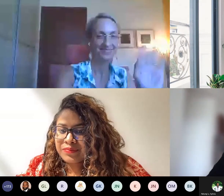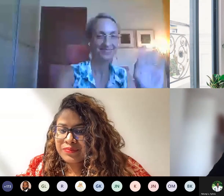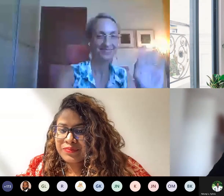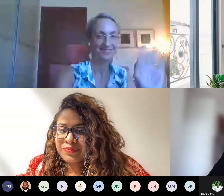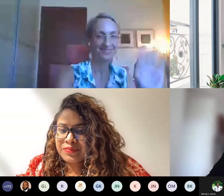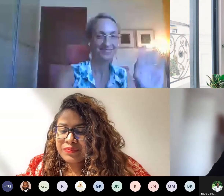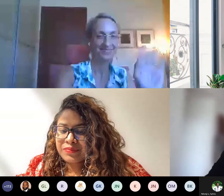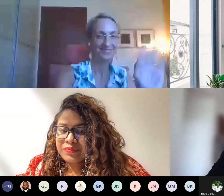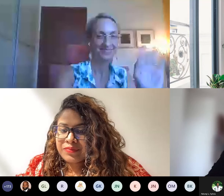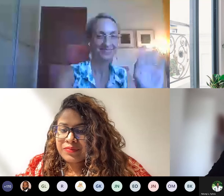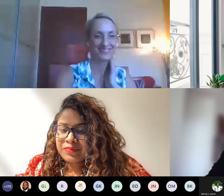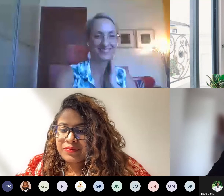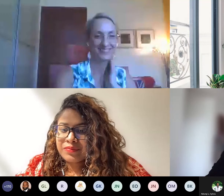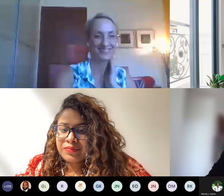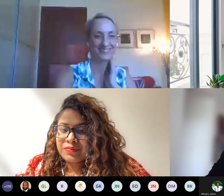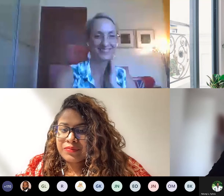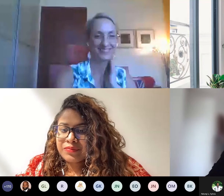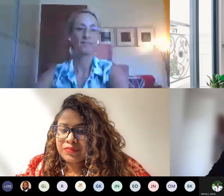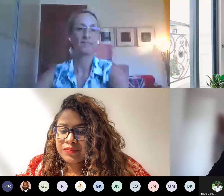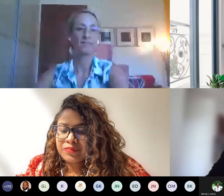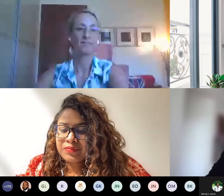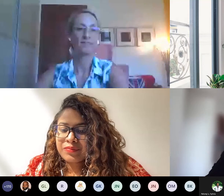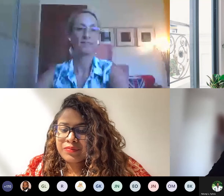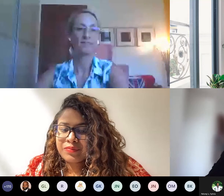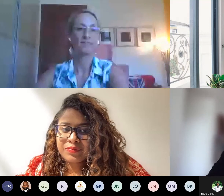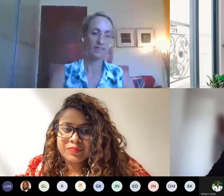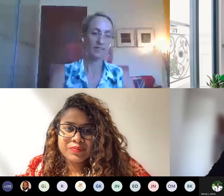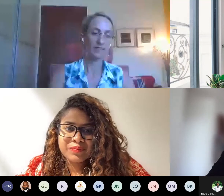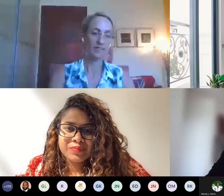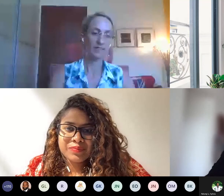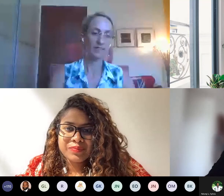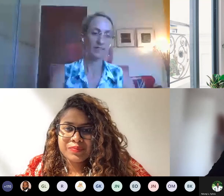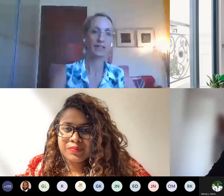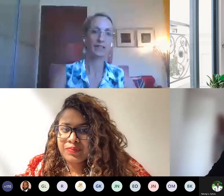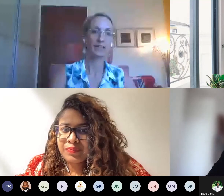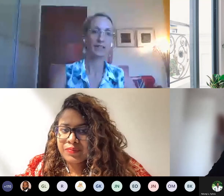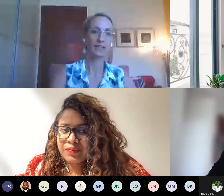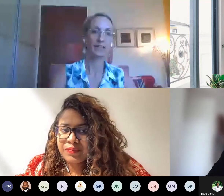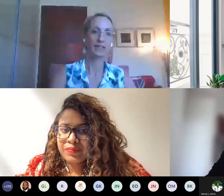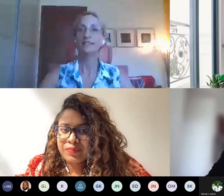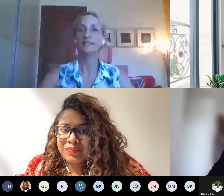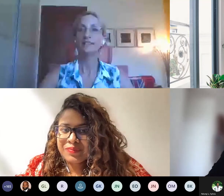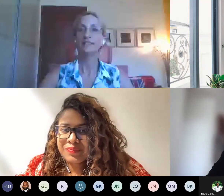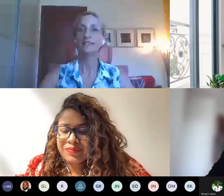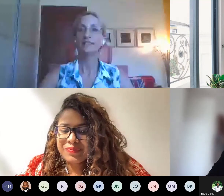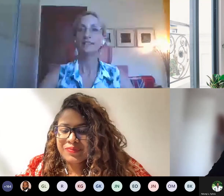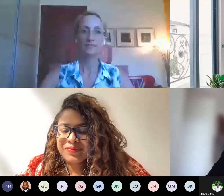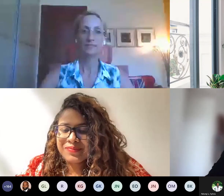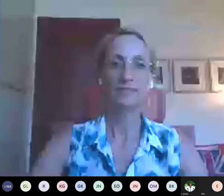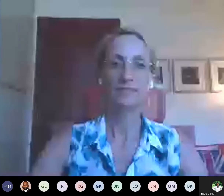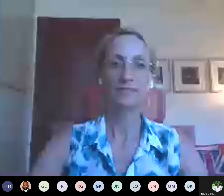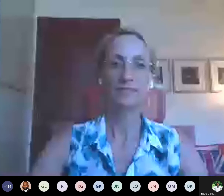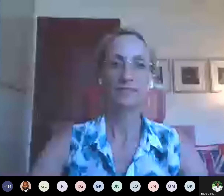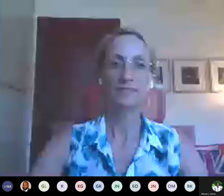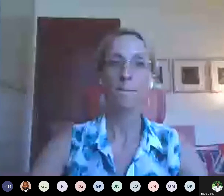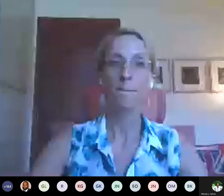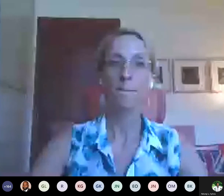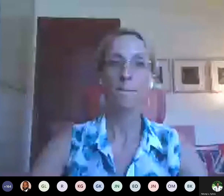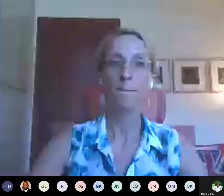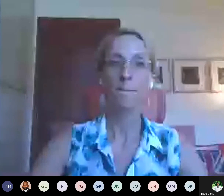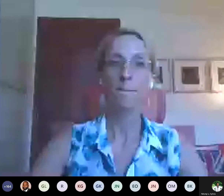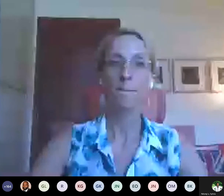a solution. You can help protect families, you can help protect our clients, you can help protect yourselves, your children, and all sort of be part of a